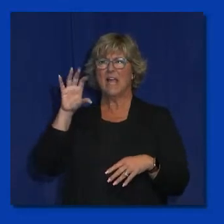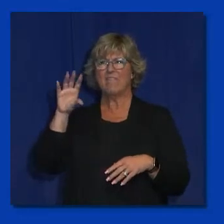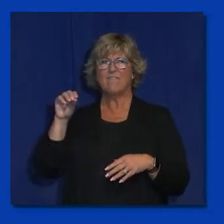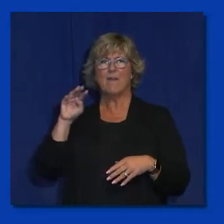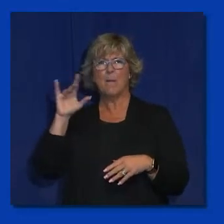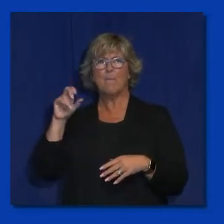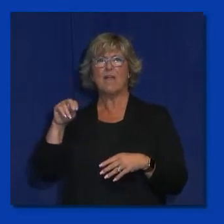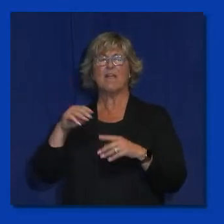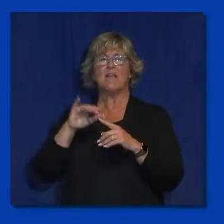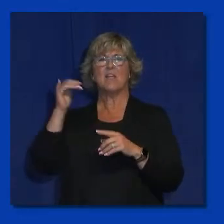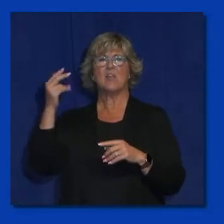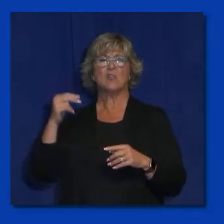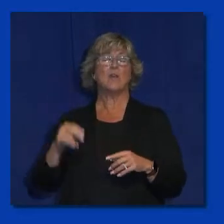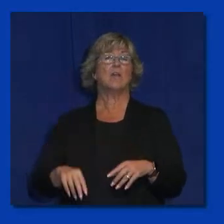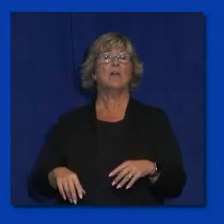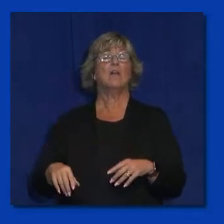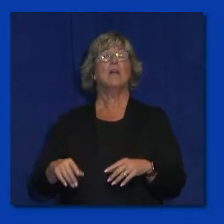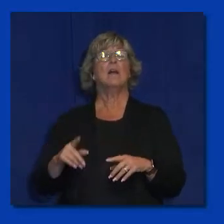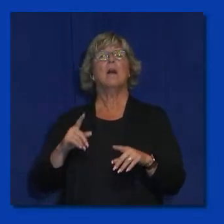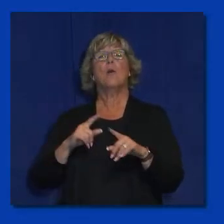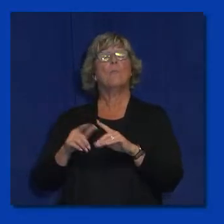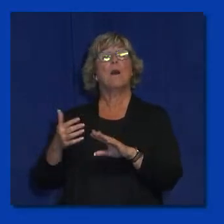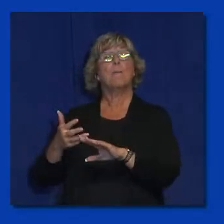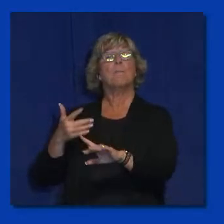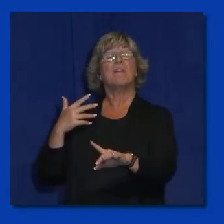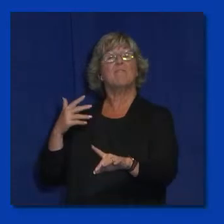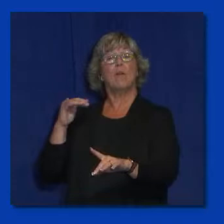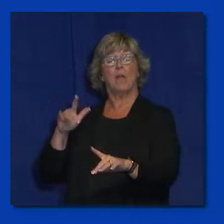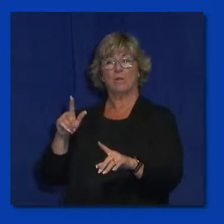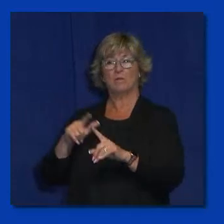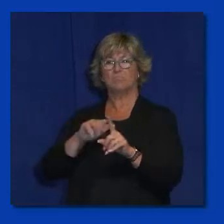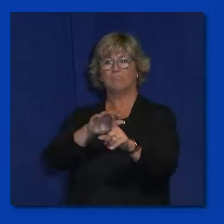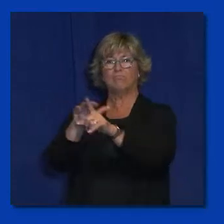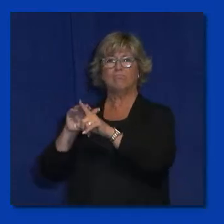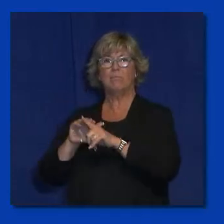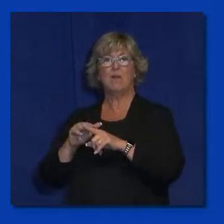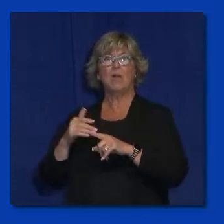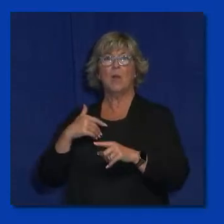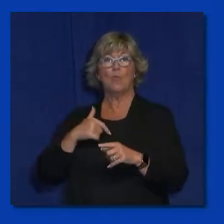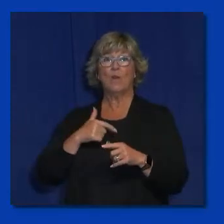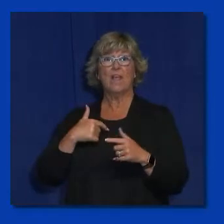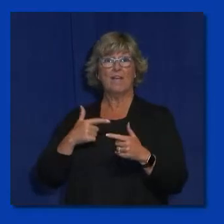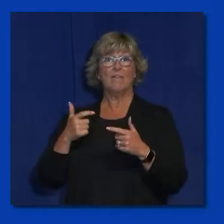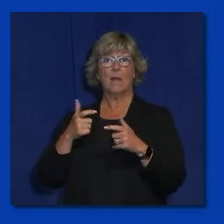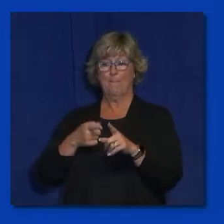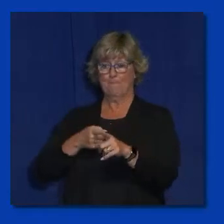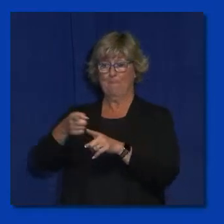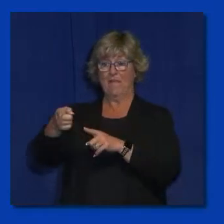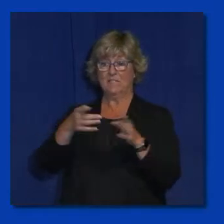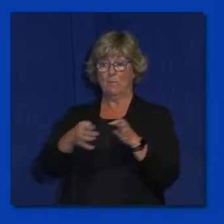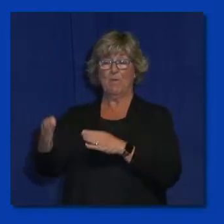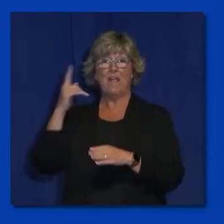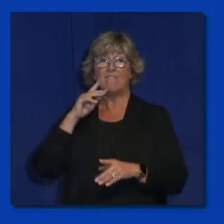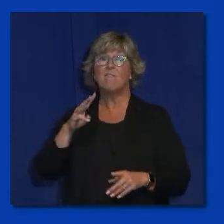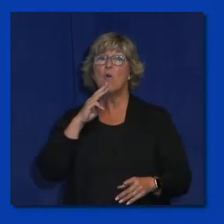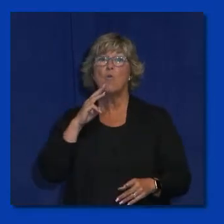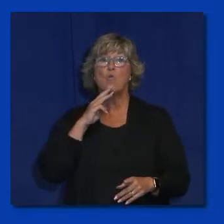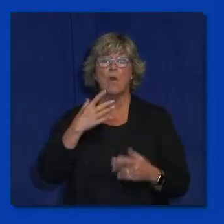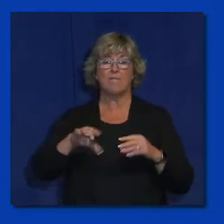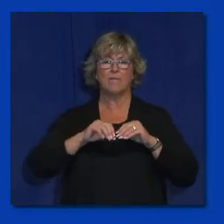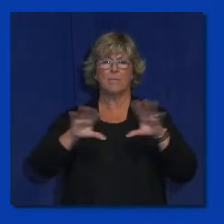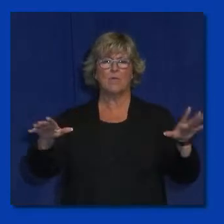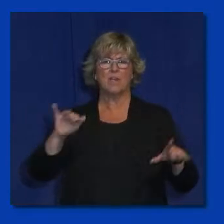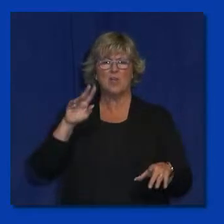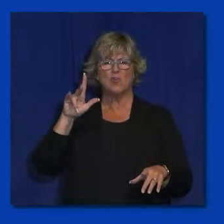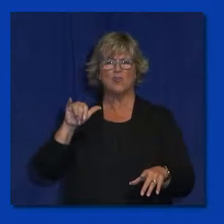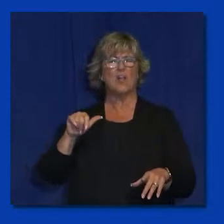additional $1.3 billion. But before that, I want to remind folks, we have a master plan for water. We put it out in